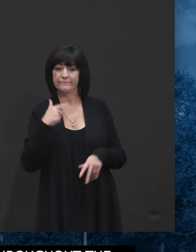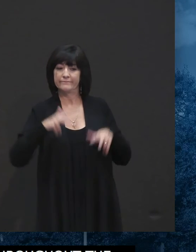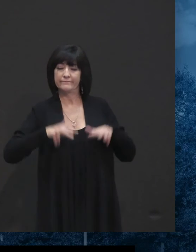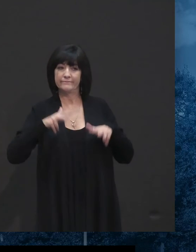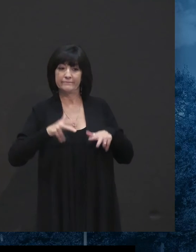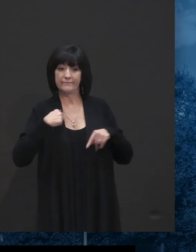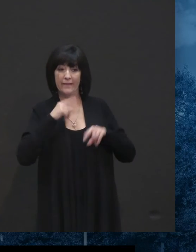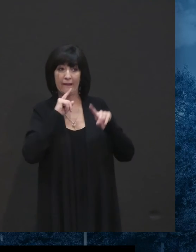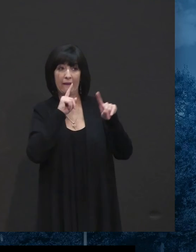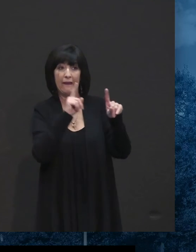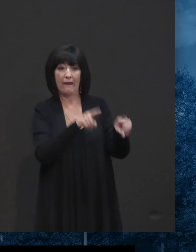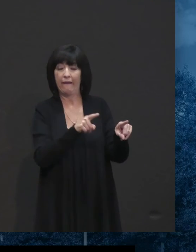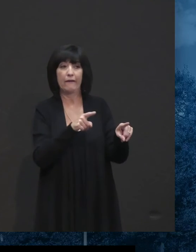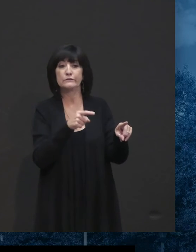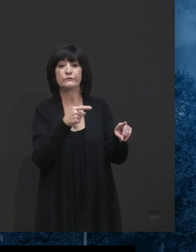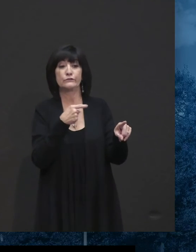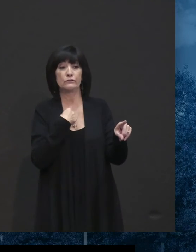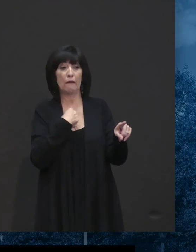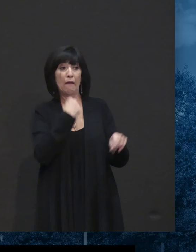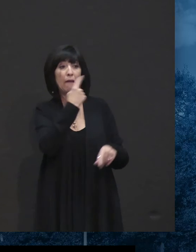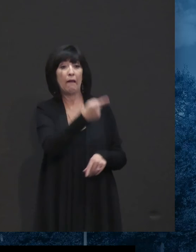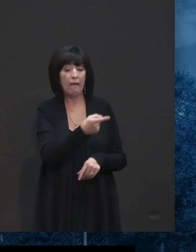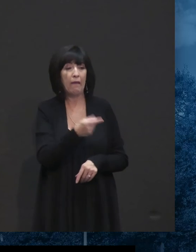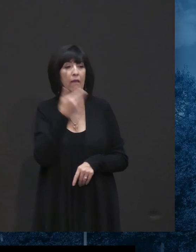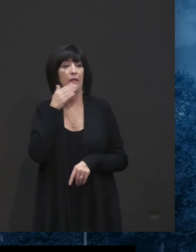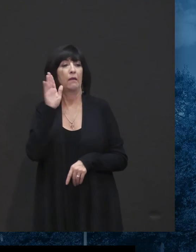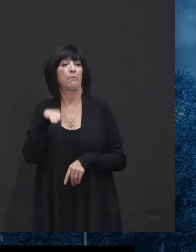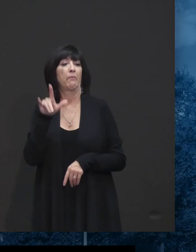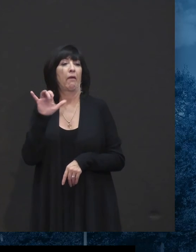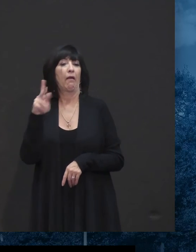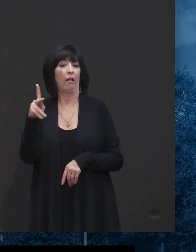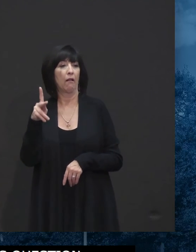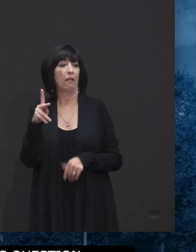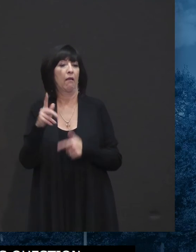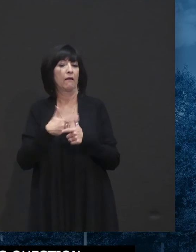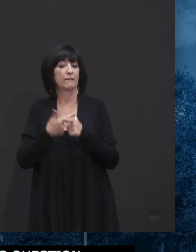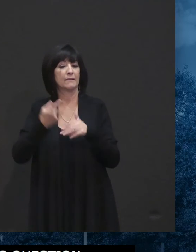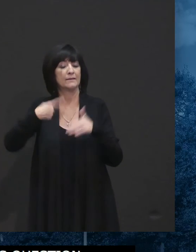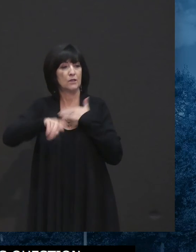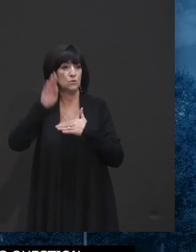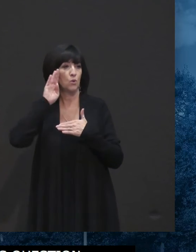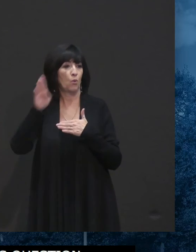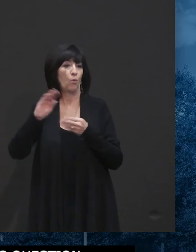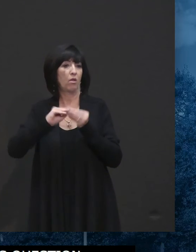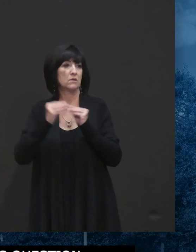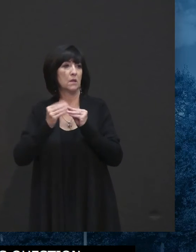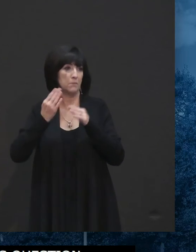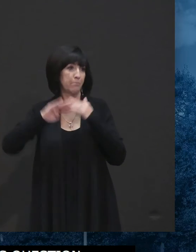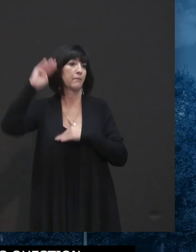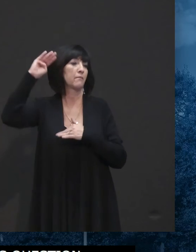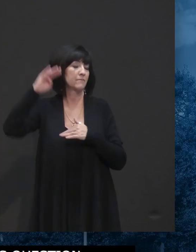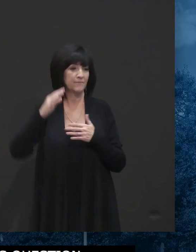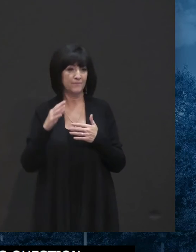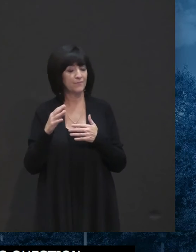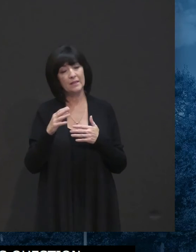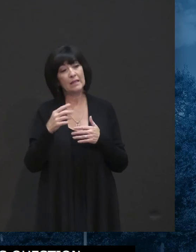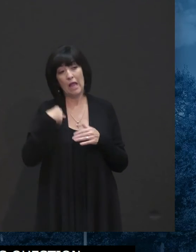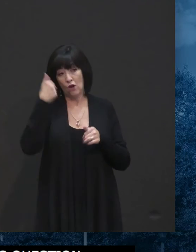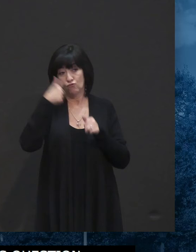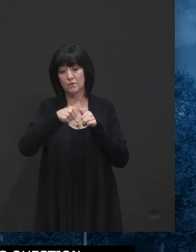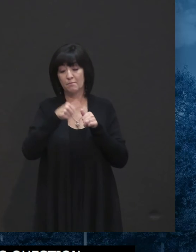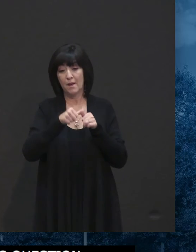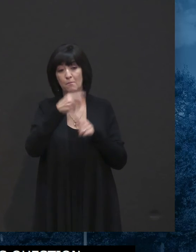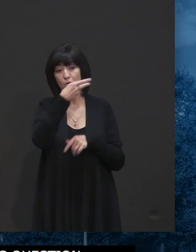remember when Delaware was on the quarantine list for both Pennsylvania and New Jersey, and that